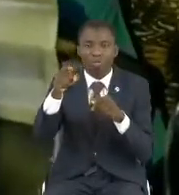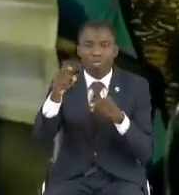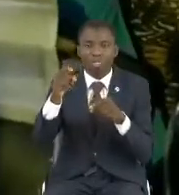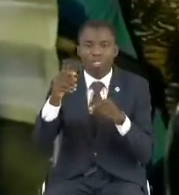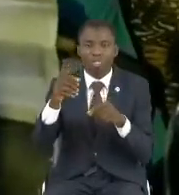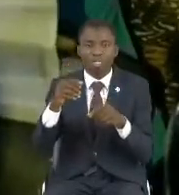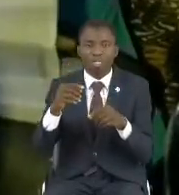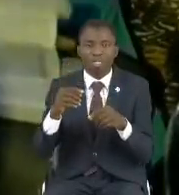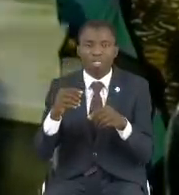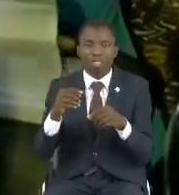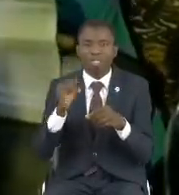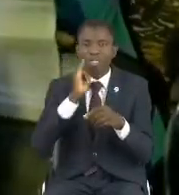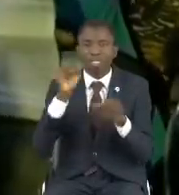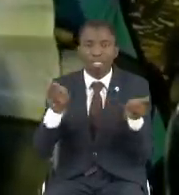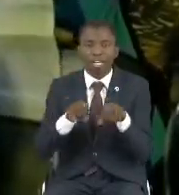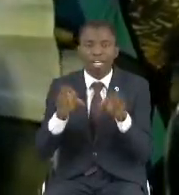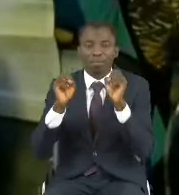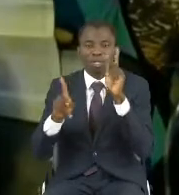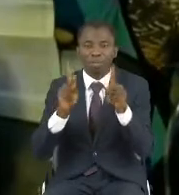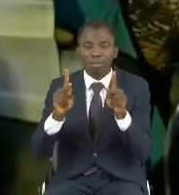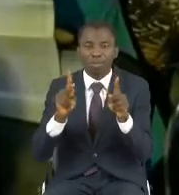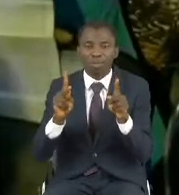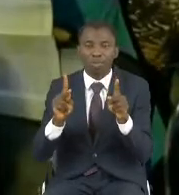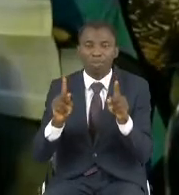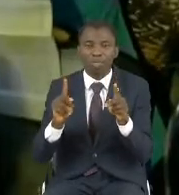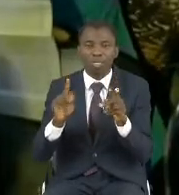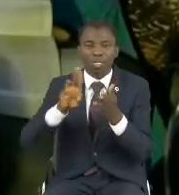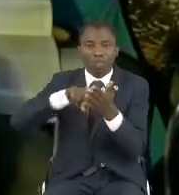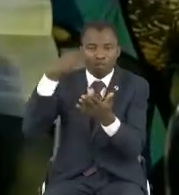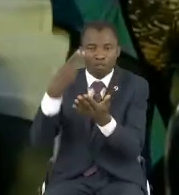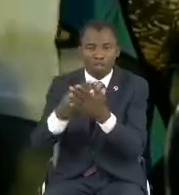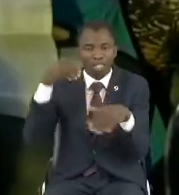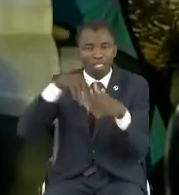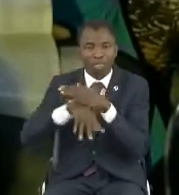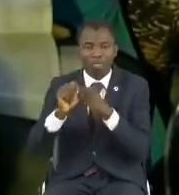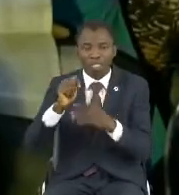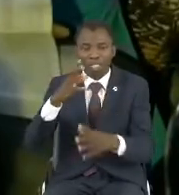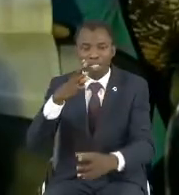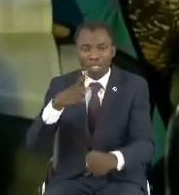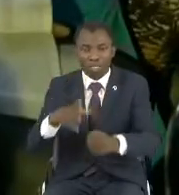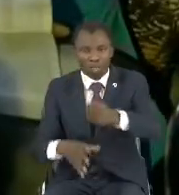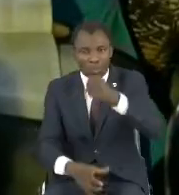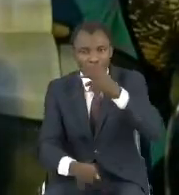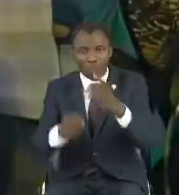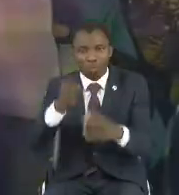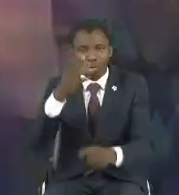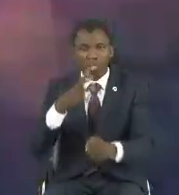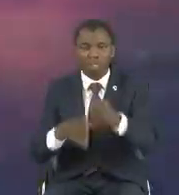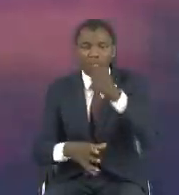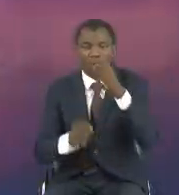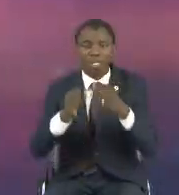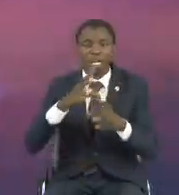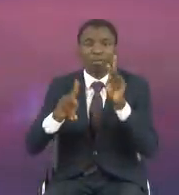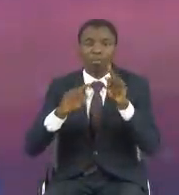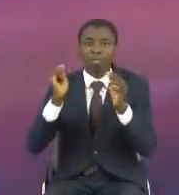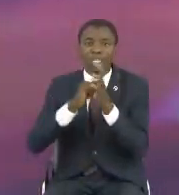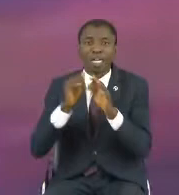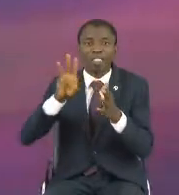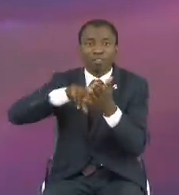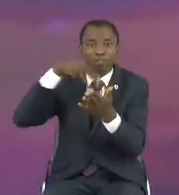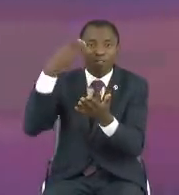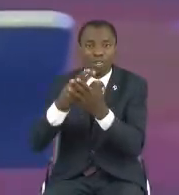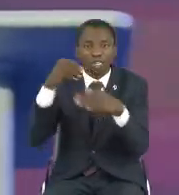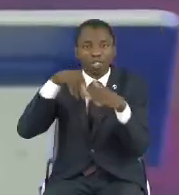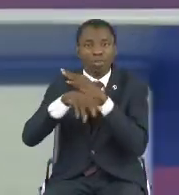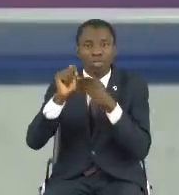many people fell into the well. All the people that fell into the well, they are struggling